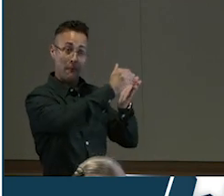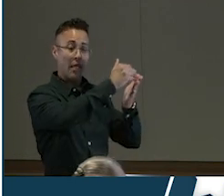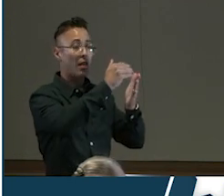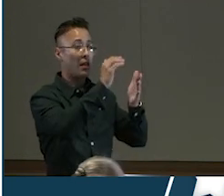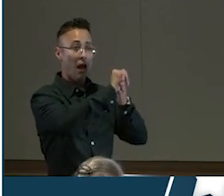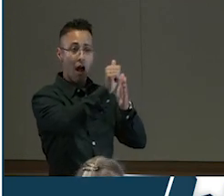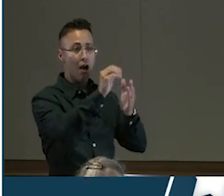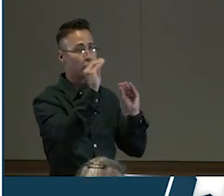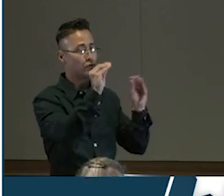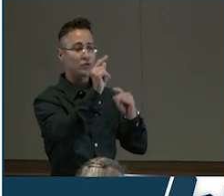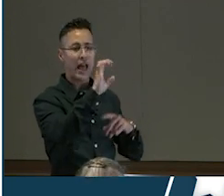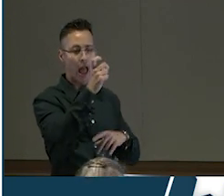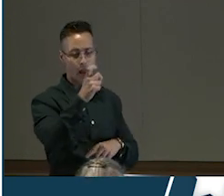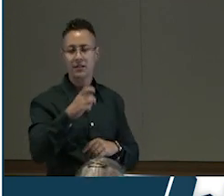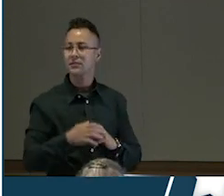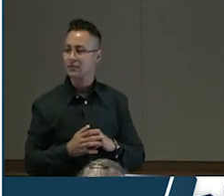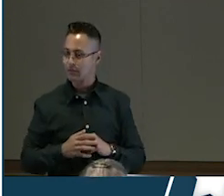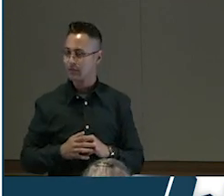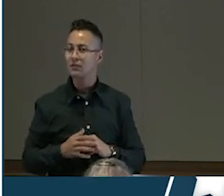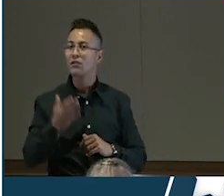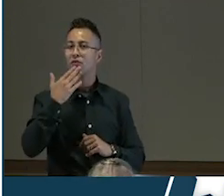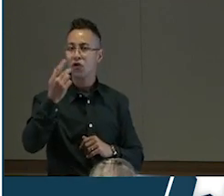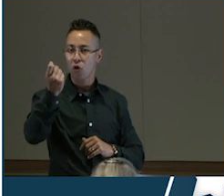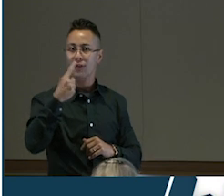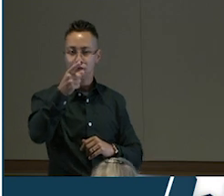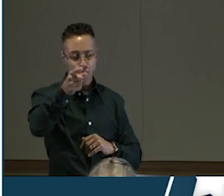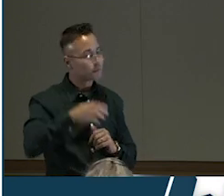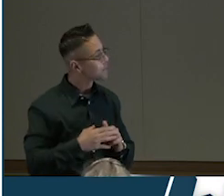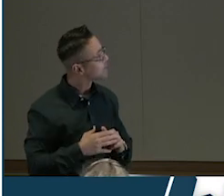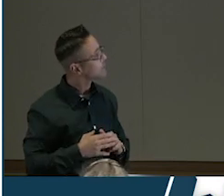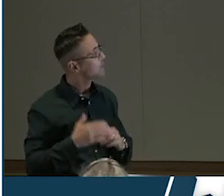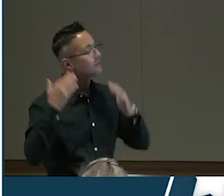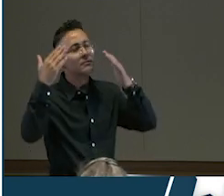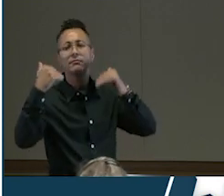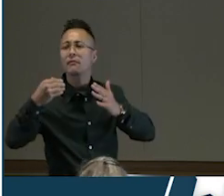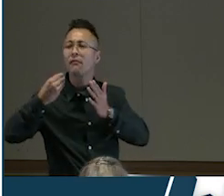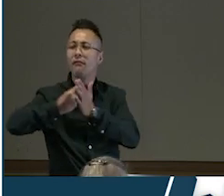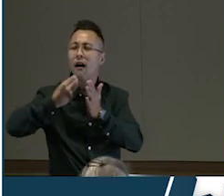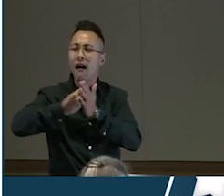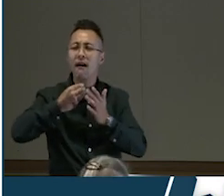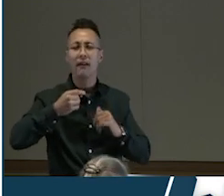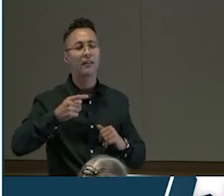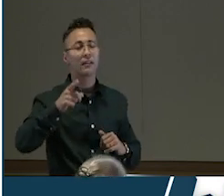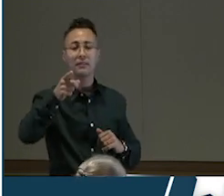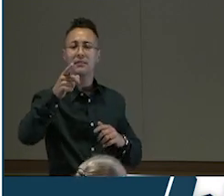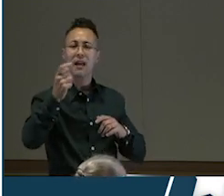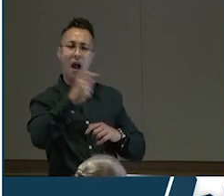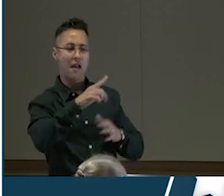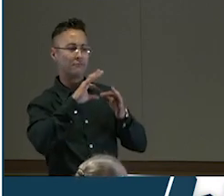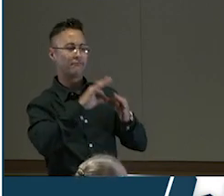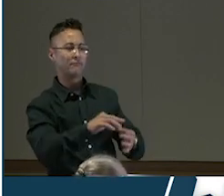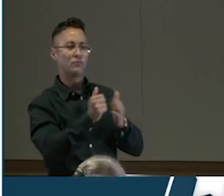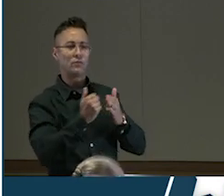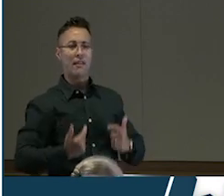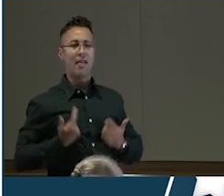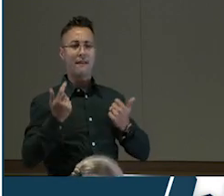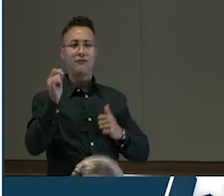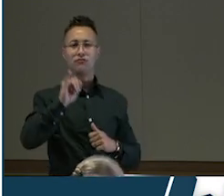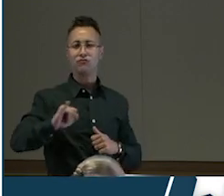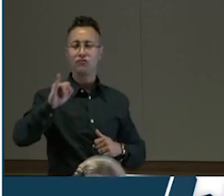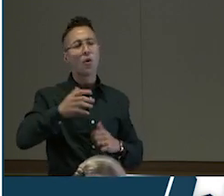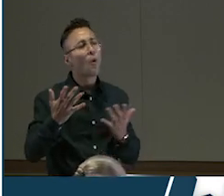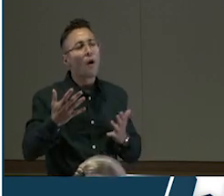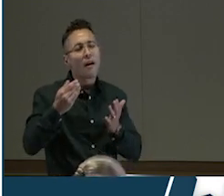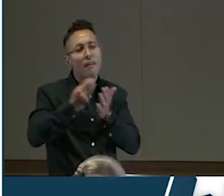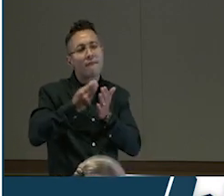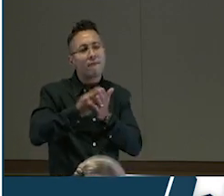tax. Great question. And then funding, right? So to his point on life insurance, what are the funding options